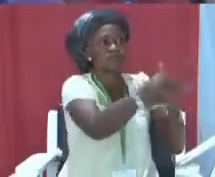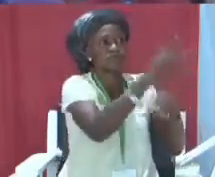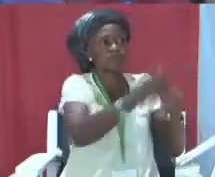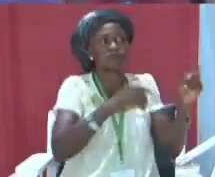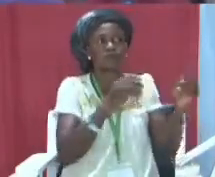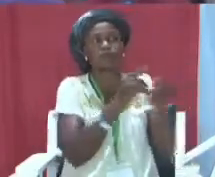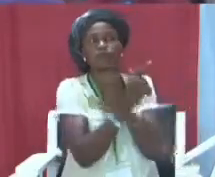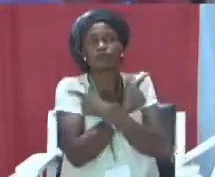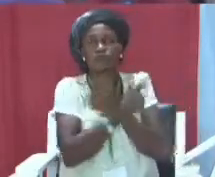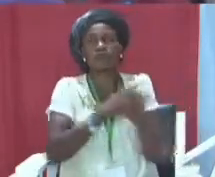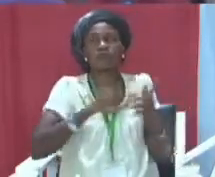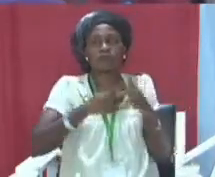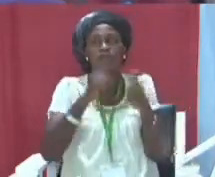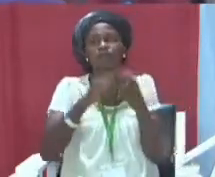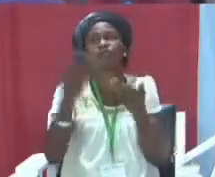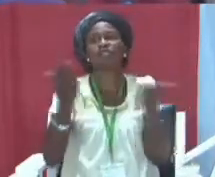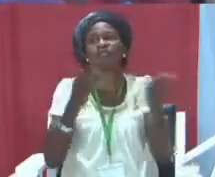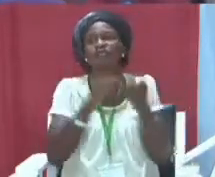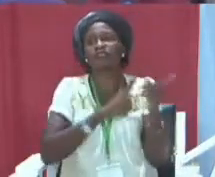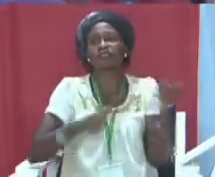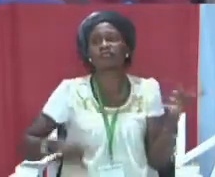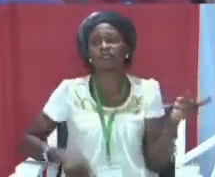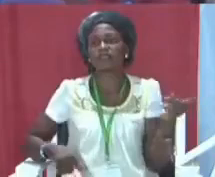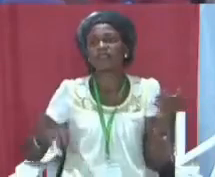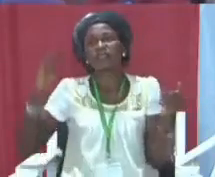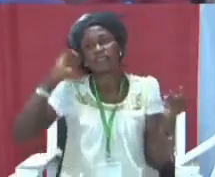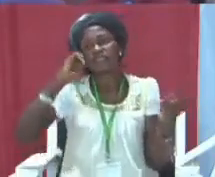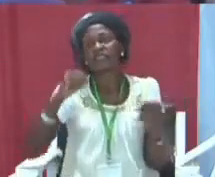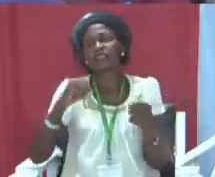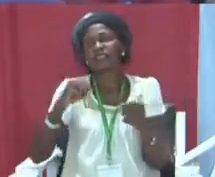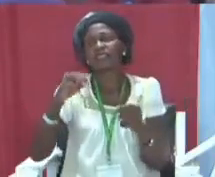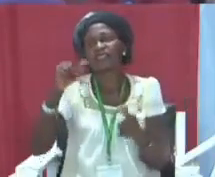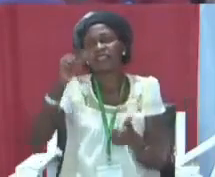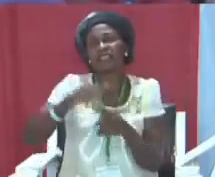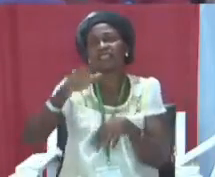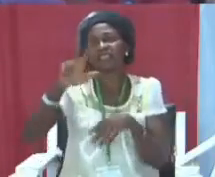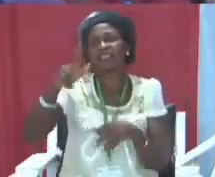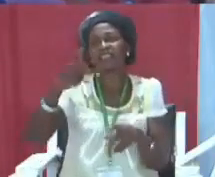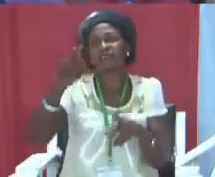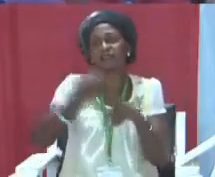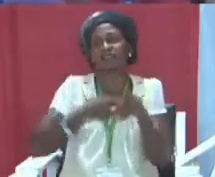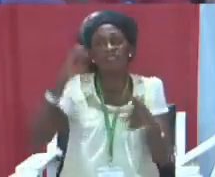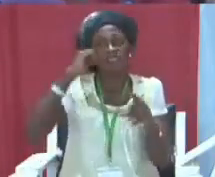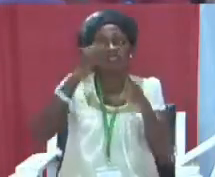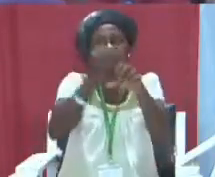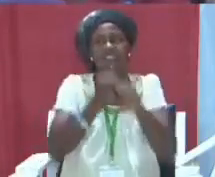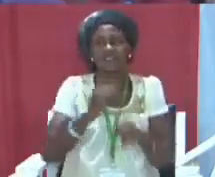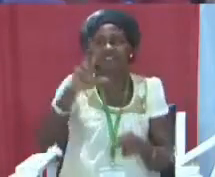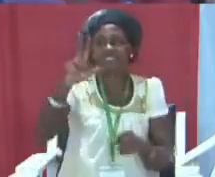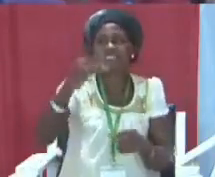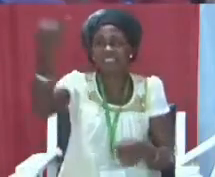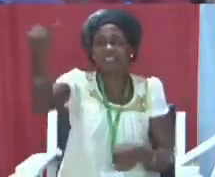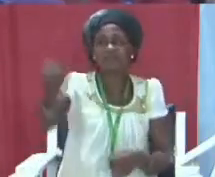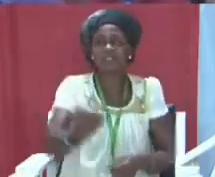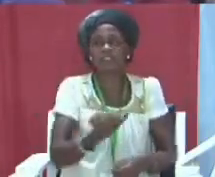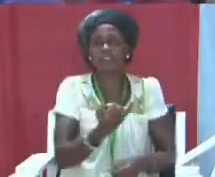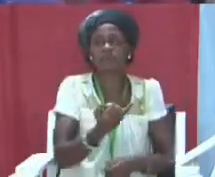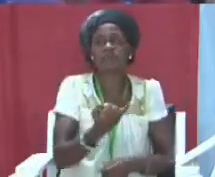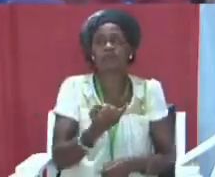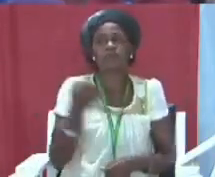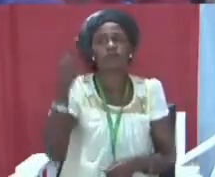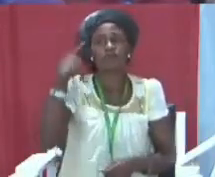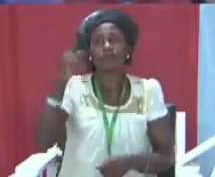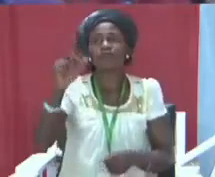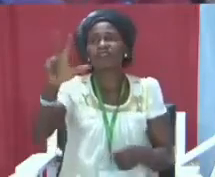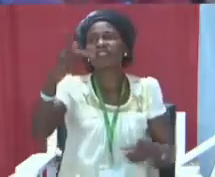began to serve the Lord. In less than 3 months, he received 3 invitations from